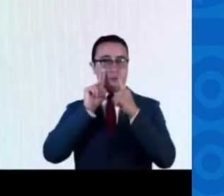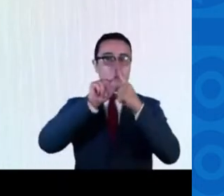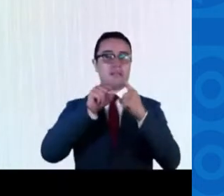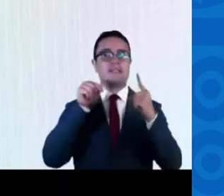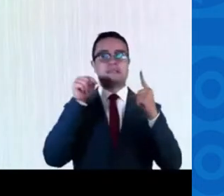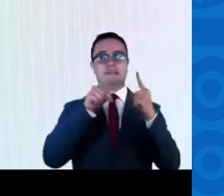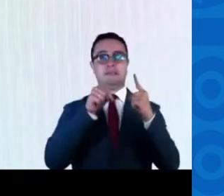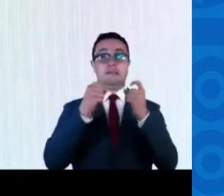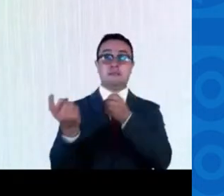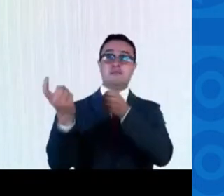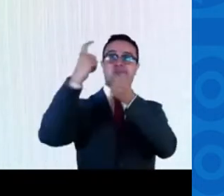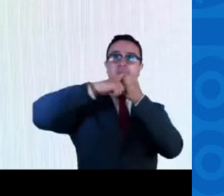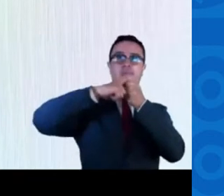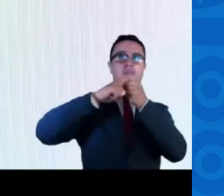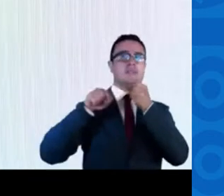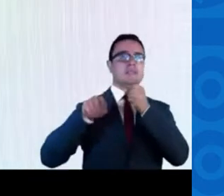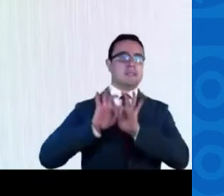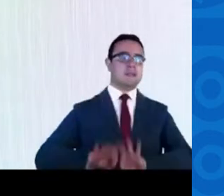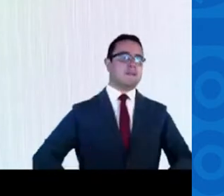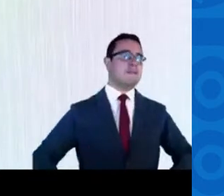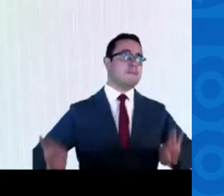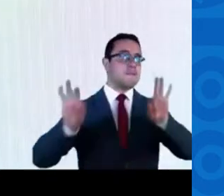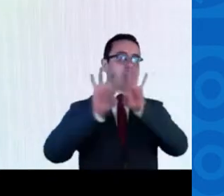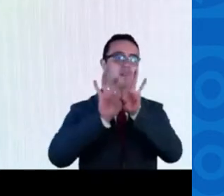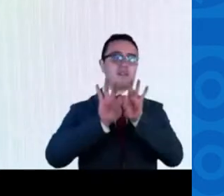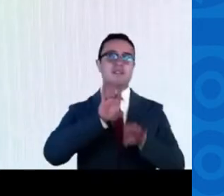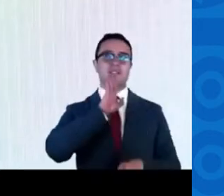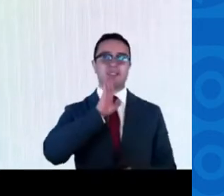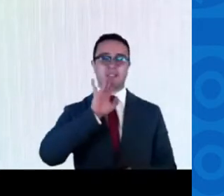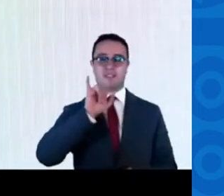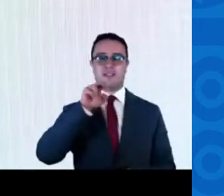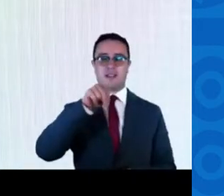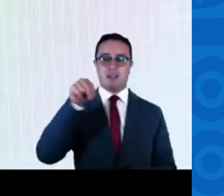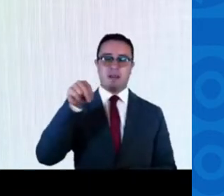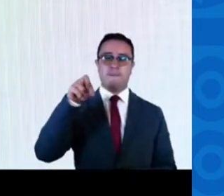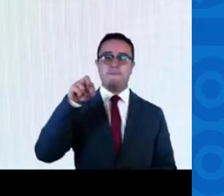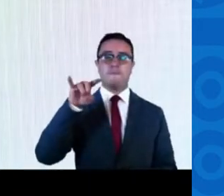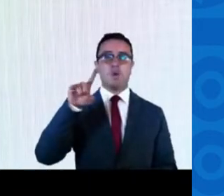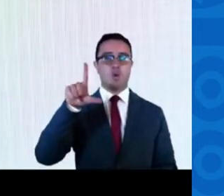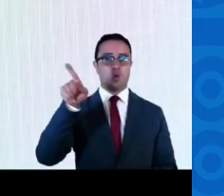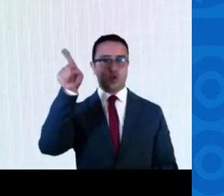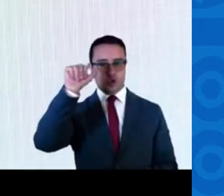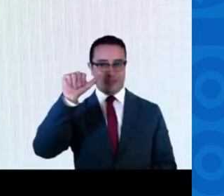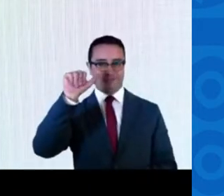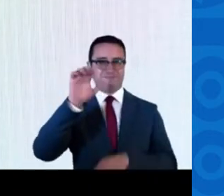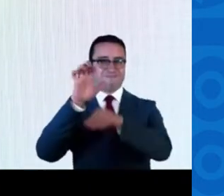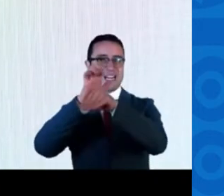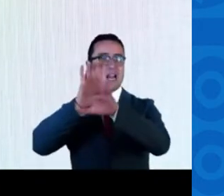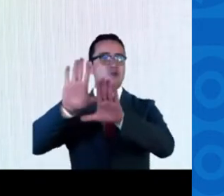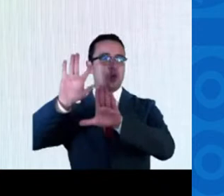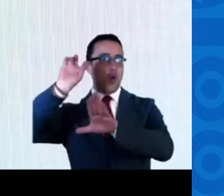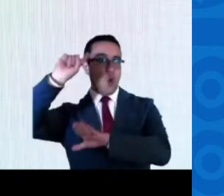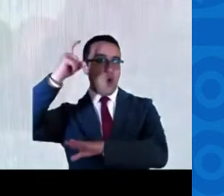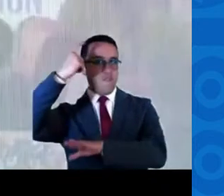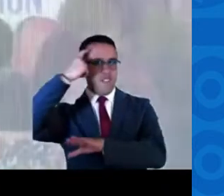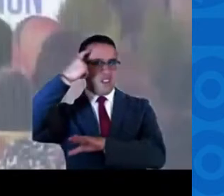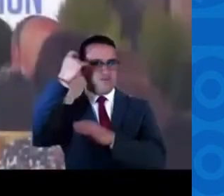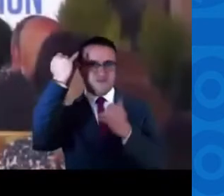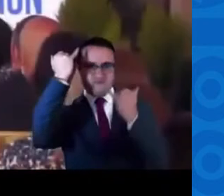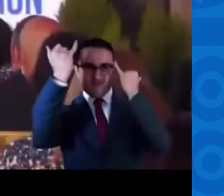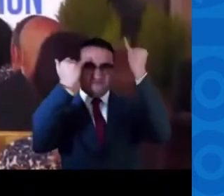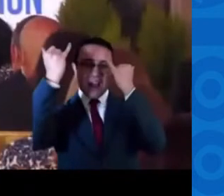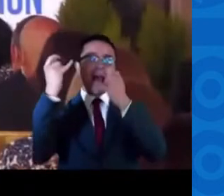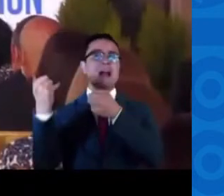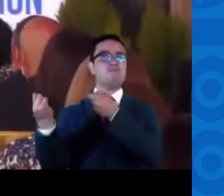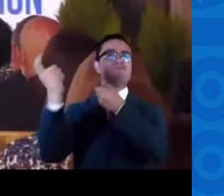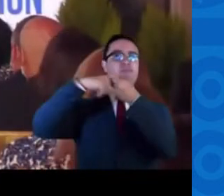nutrition by including a very important partner, the agency, the innovation agency of the